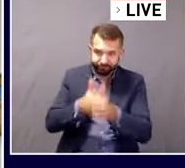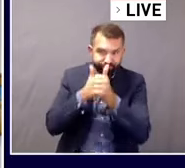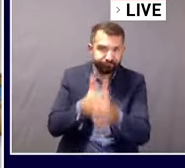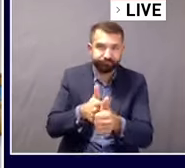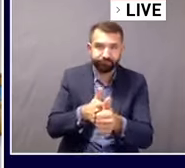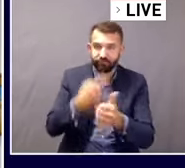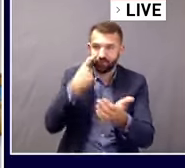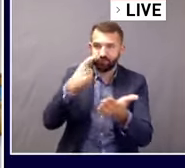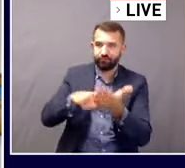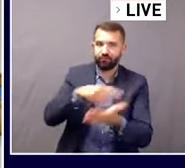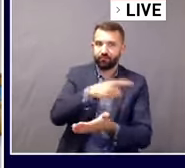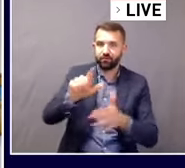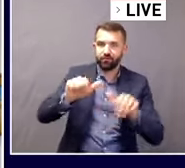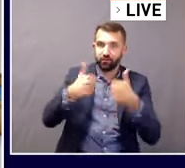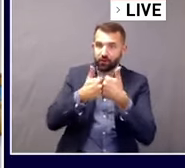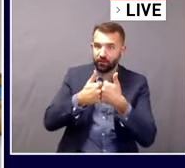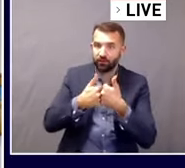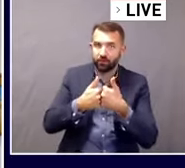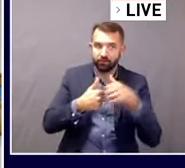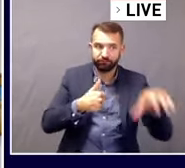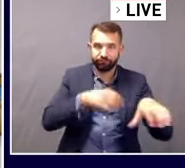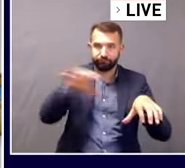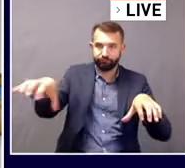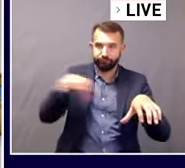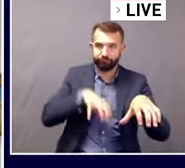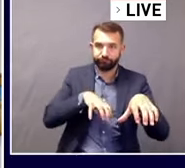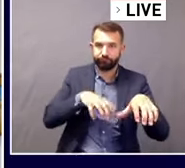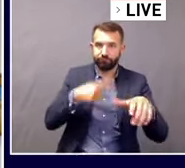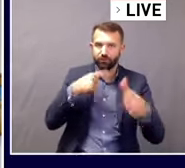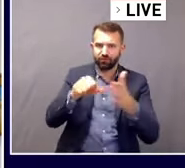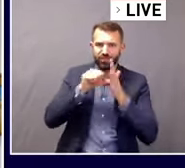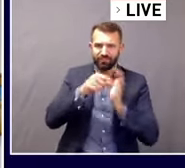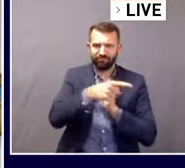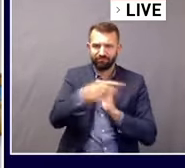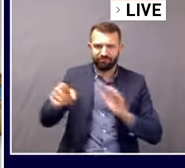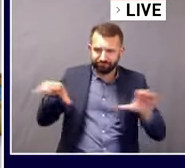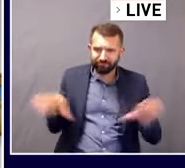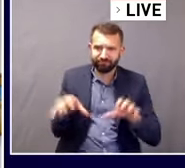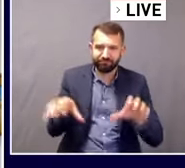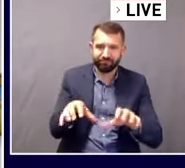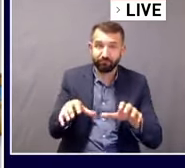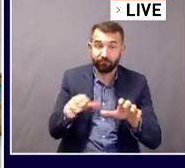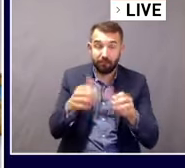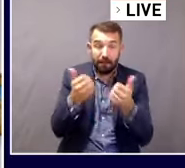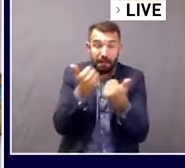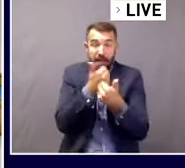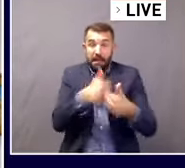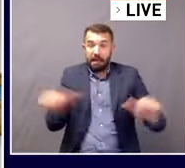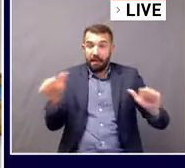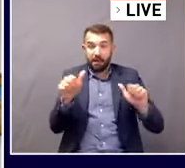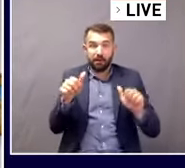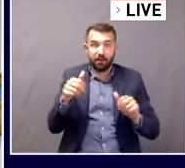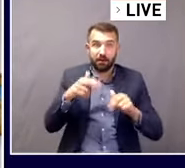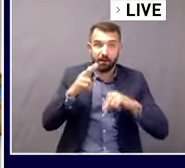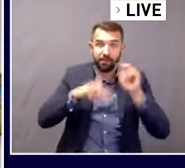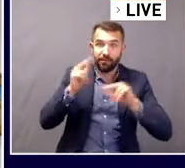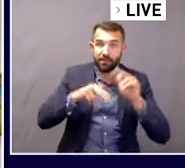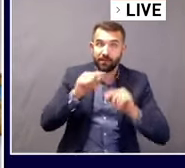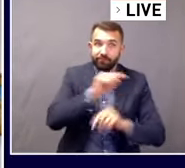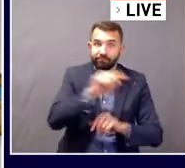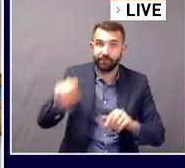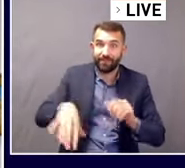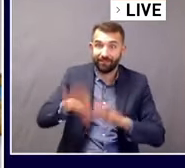do. But that's basically the guidance that we give to any type of facility when they are reaching an